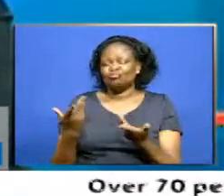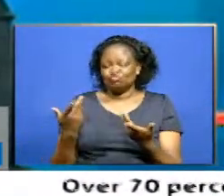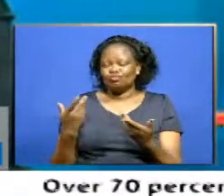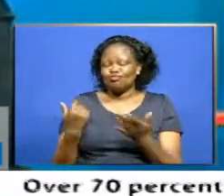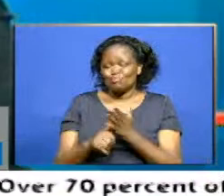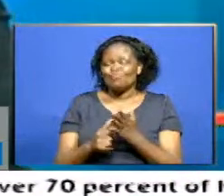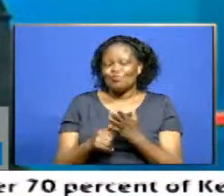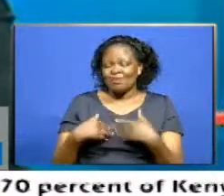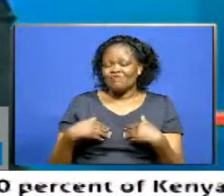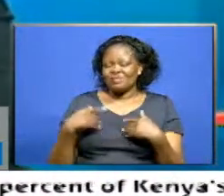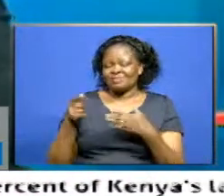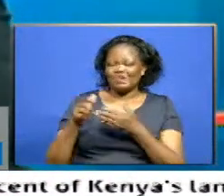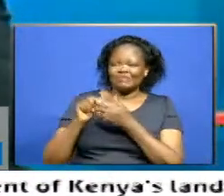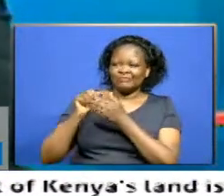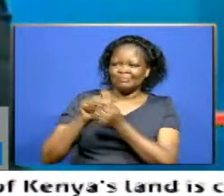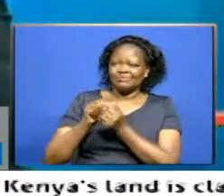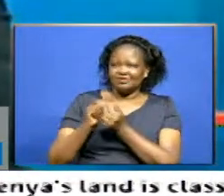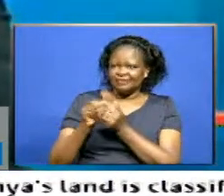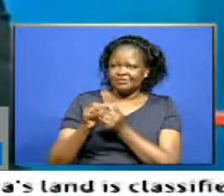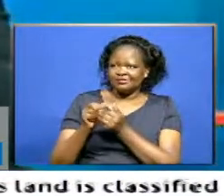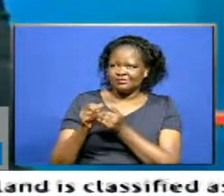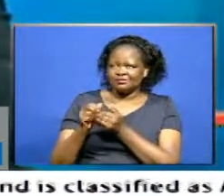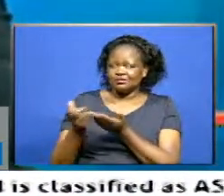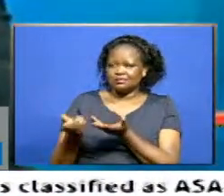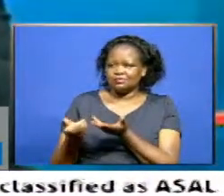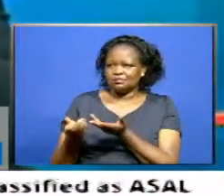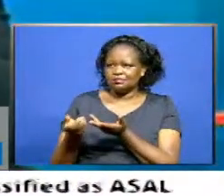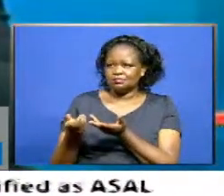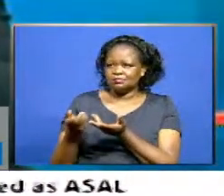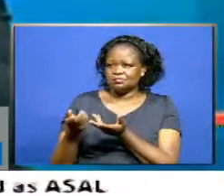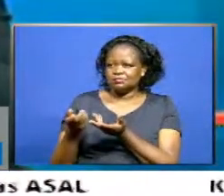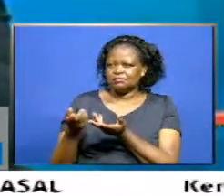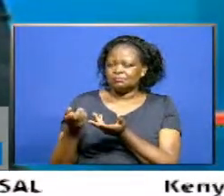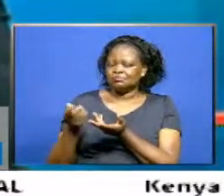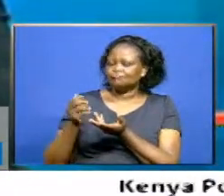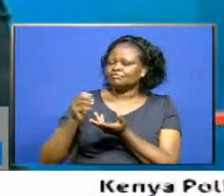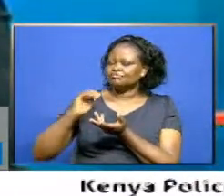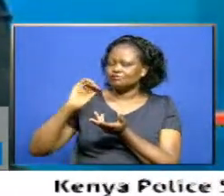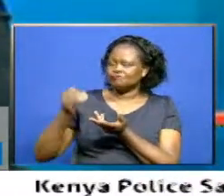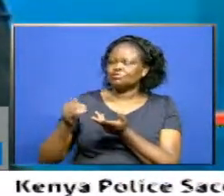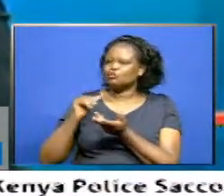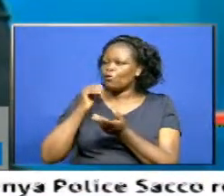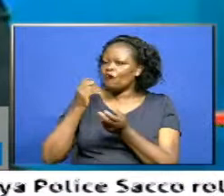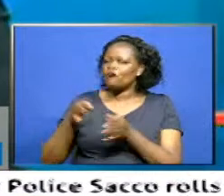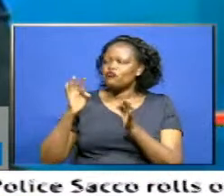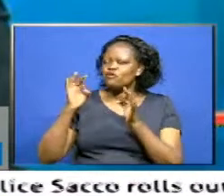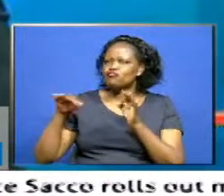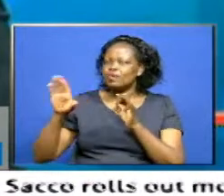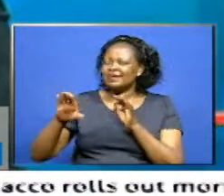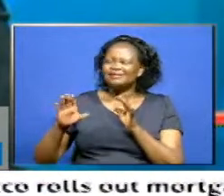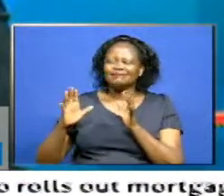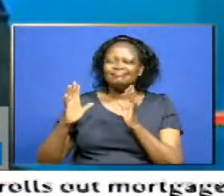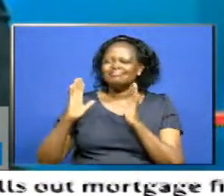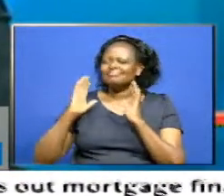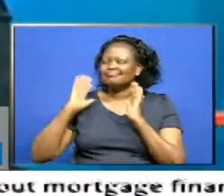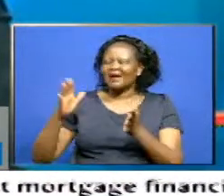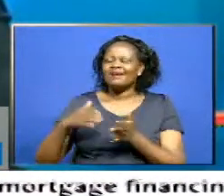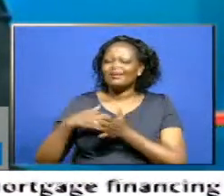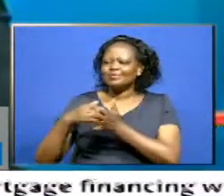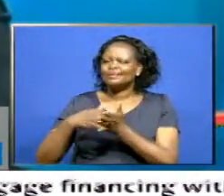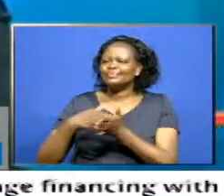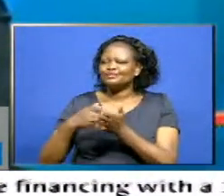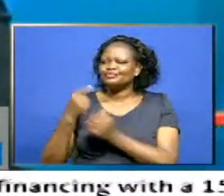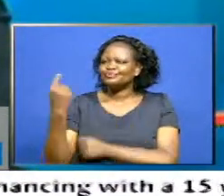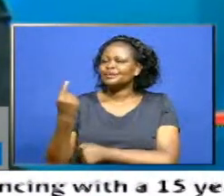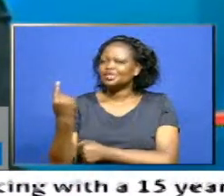So across the country, in the urban informal settlements as well, there's very, very huge vulnerability. It's not